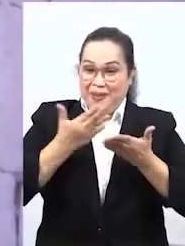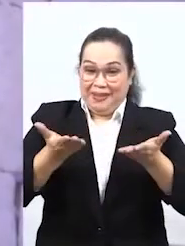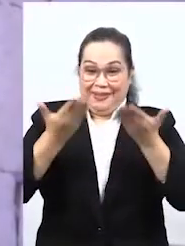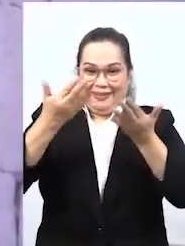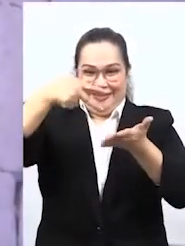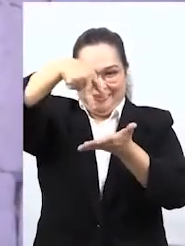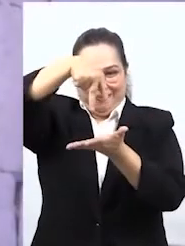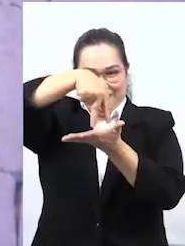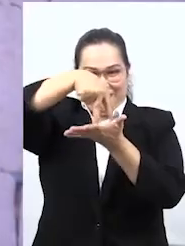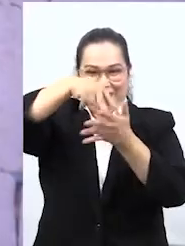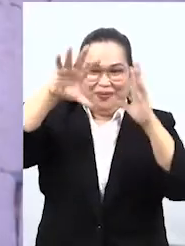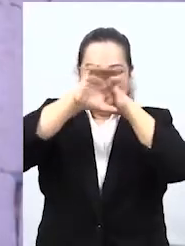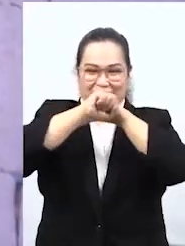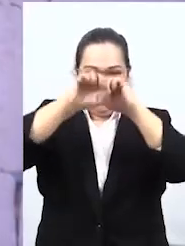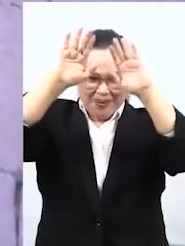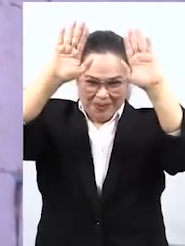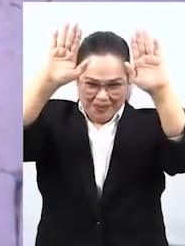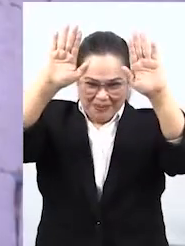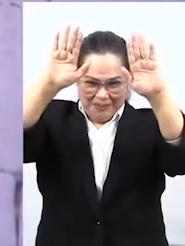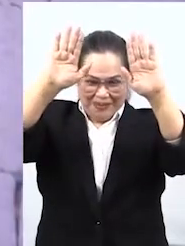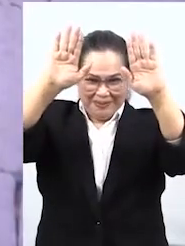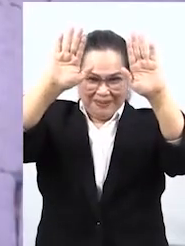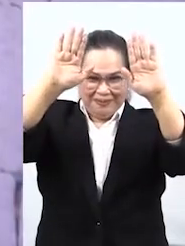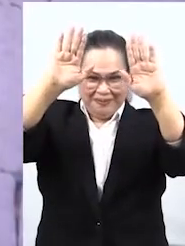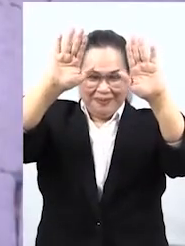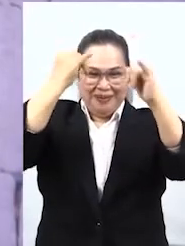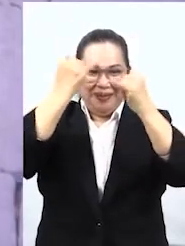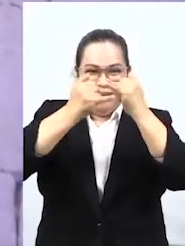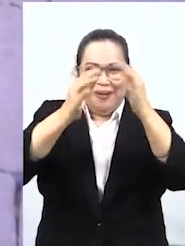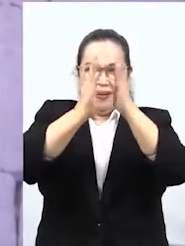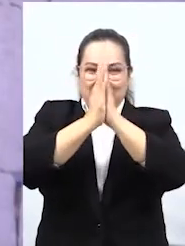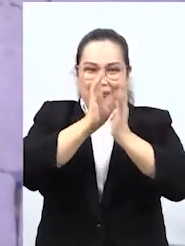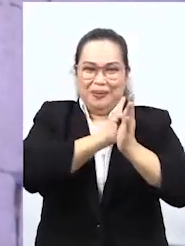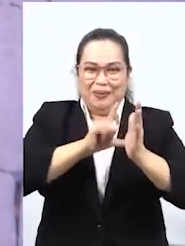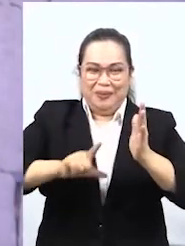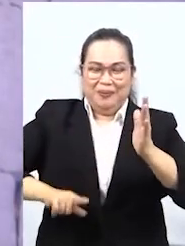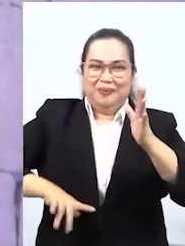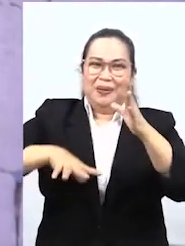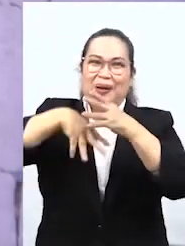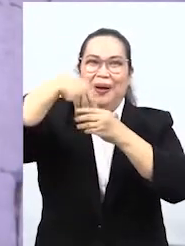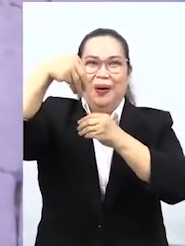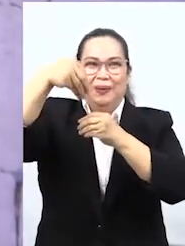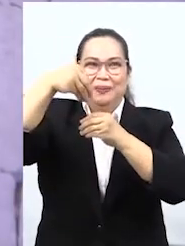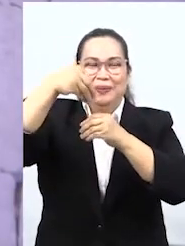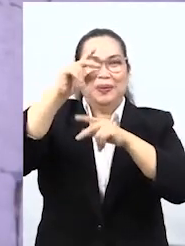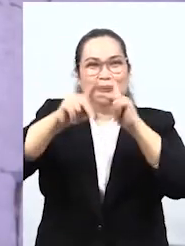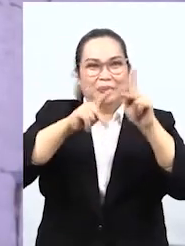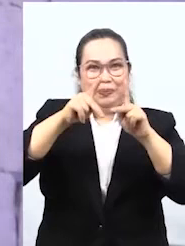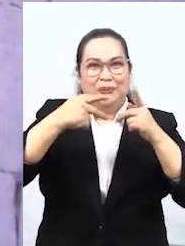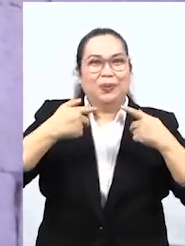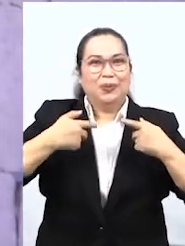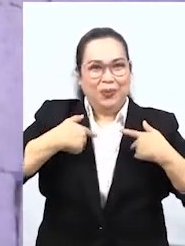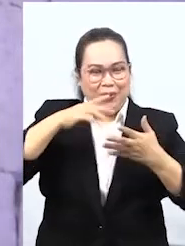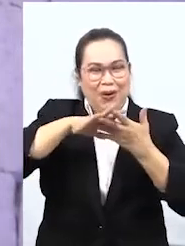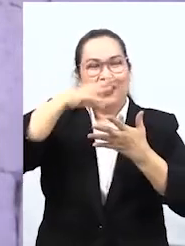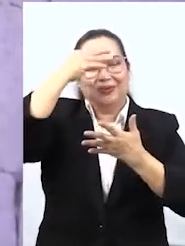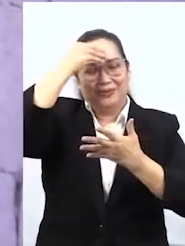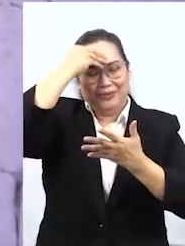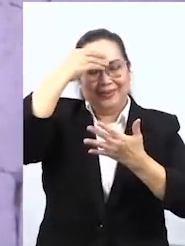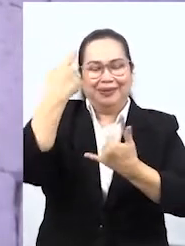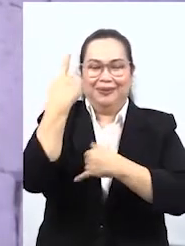closing benediction and ask the lord to send us out of here as people who have learned